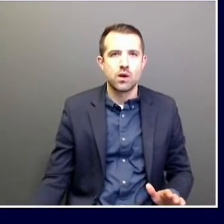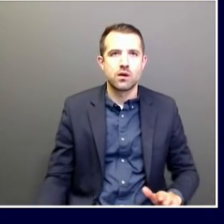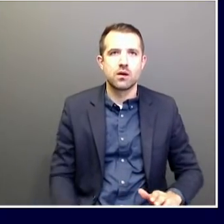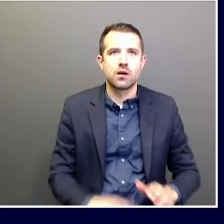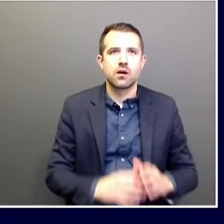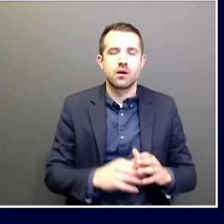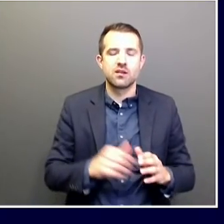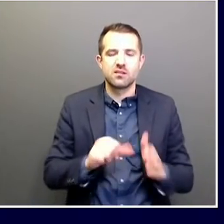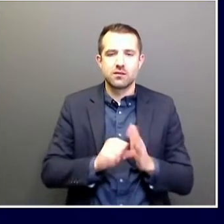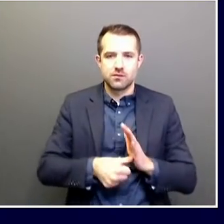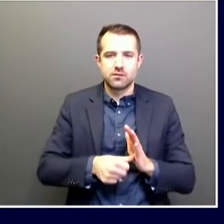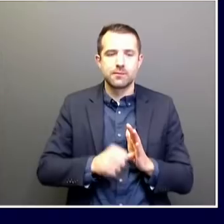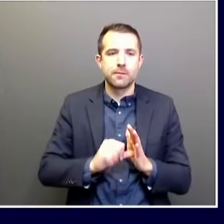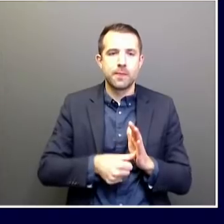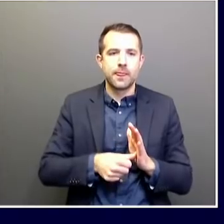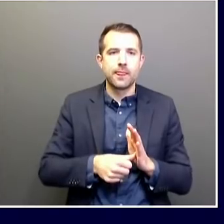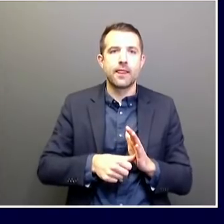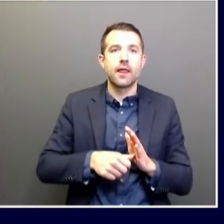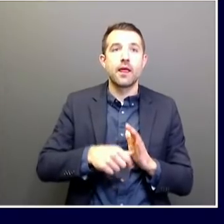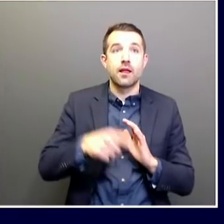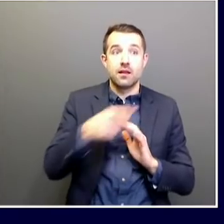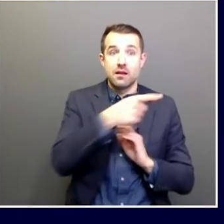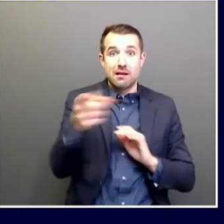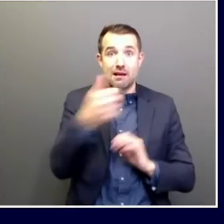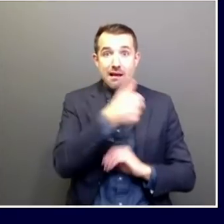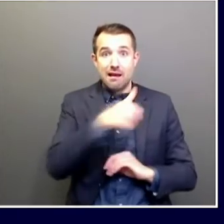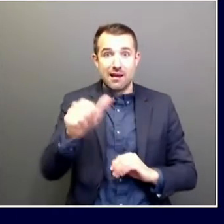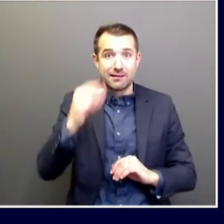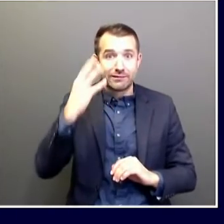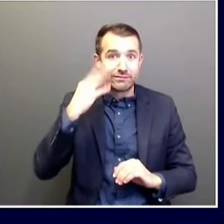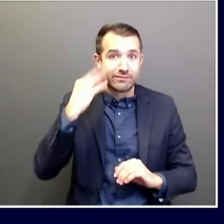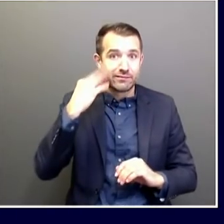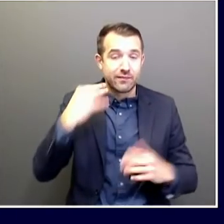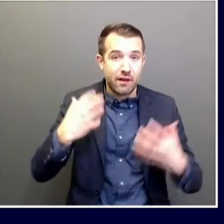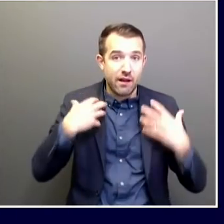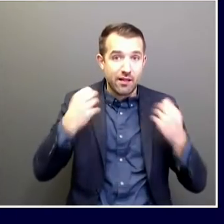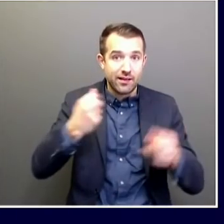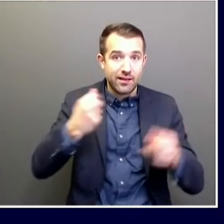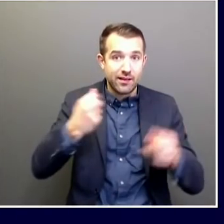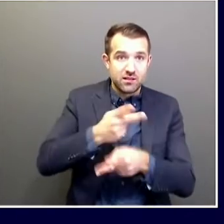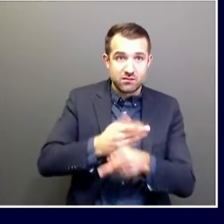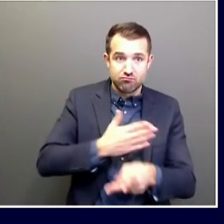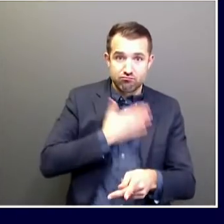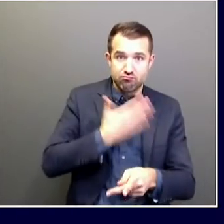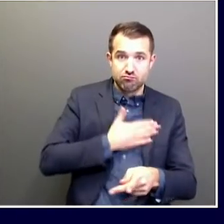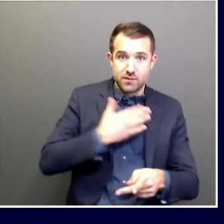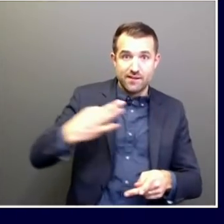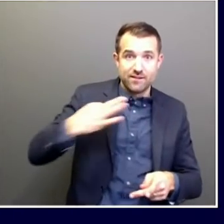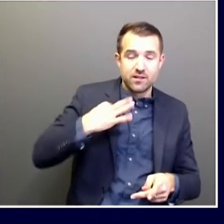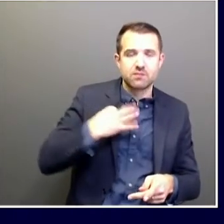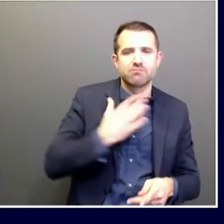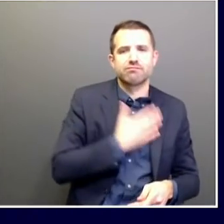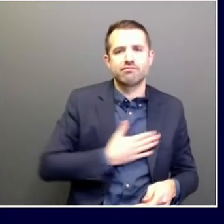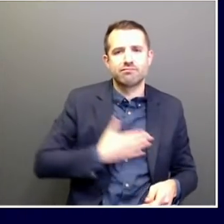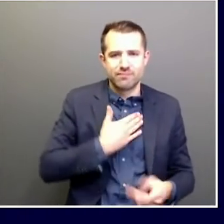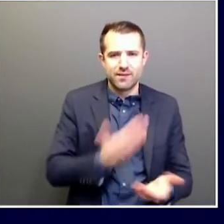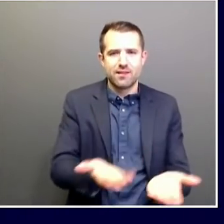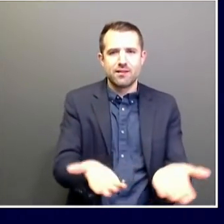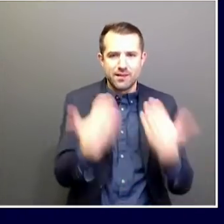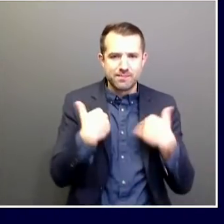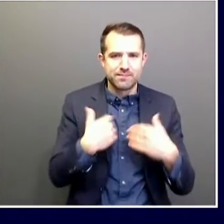some degree of background in healthcare and volunteering to help out right now to help your state is something that's available,